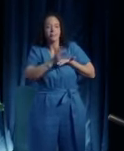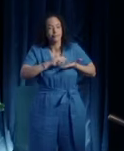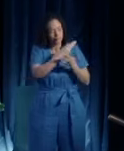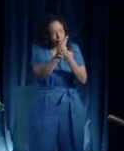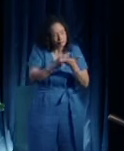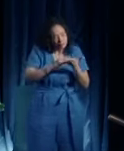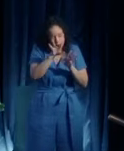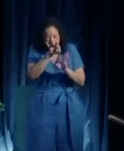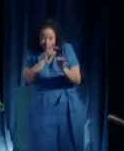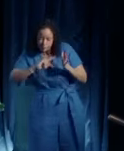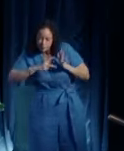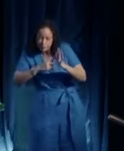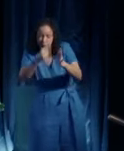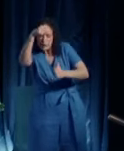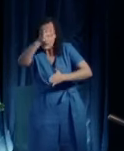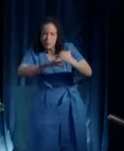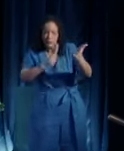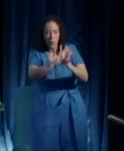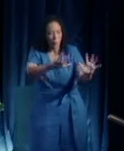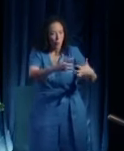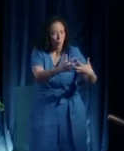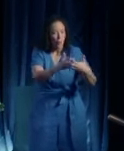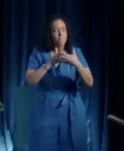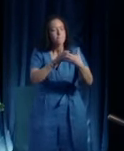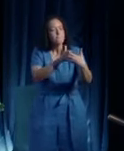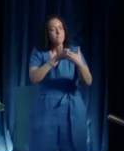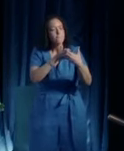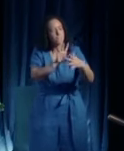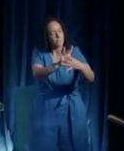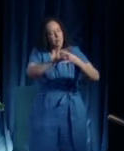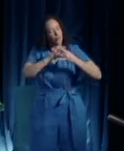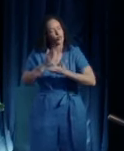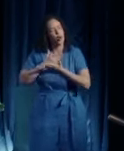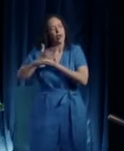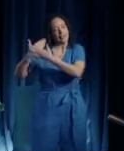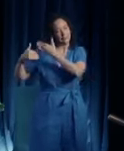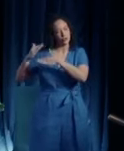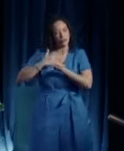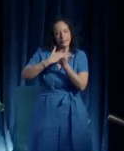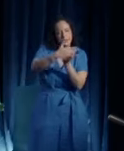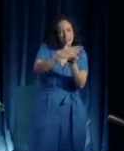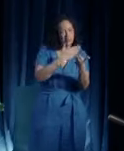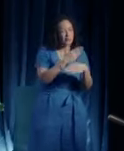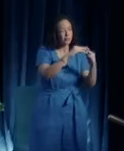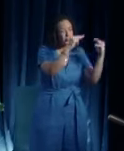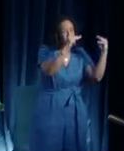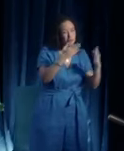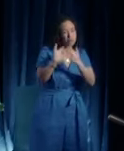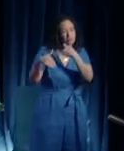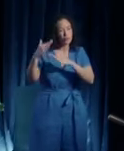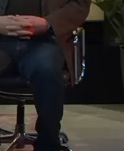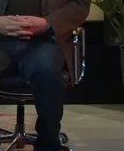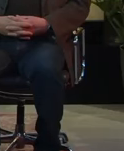experiences that really engage visitors into our shared history. We work with museums, historic houses and